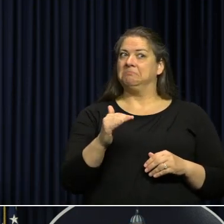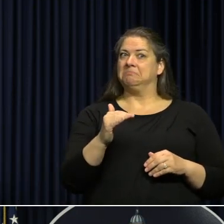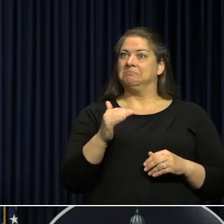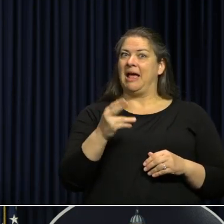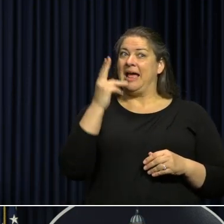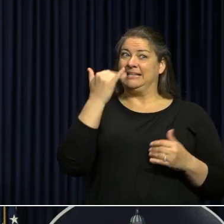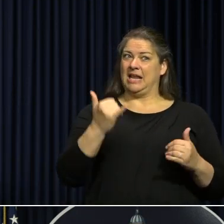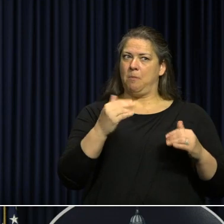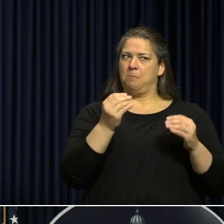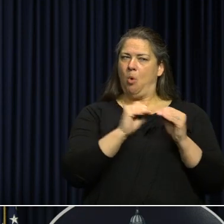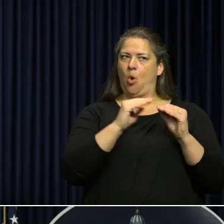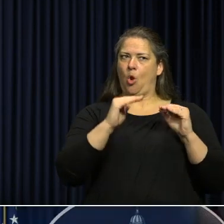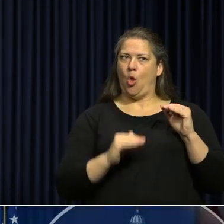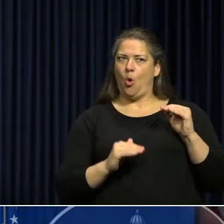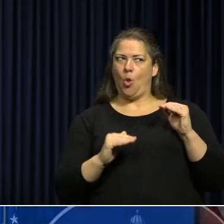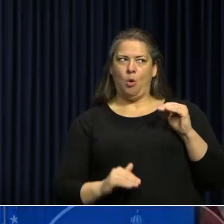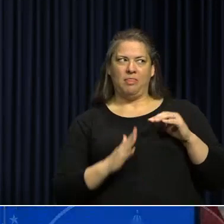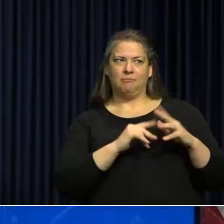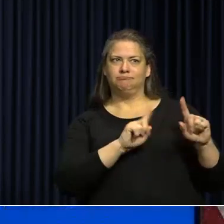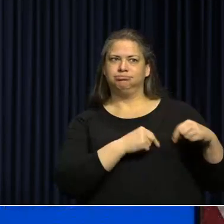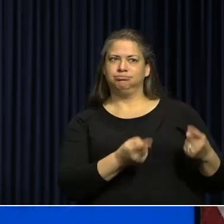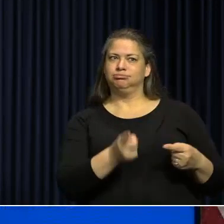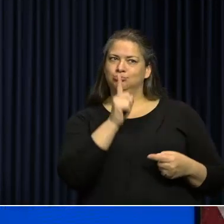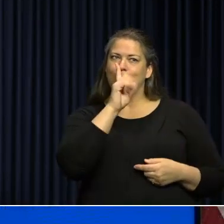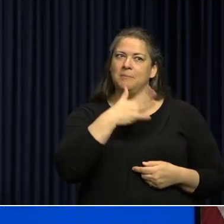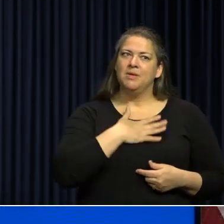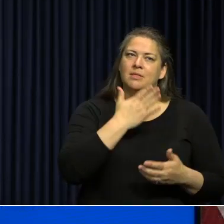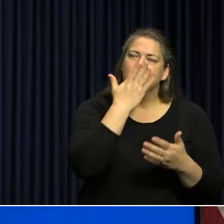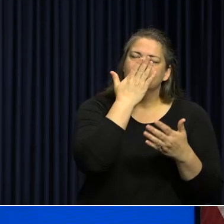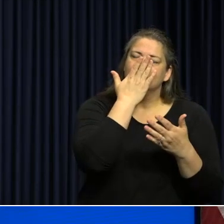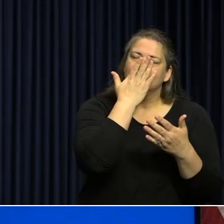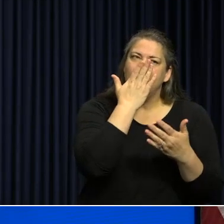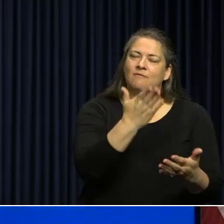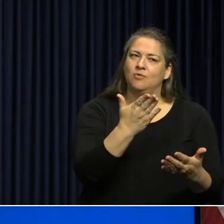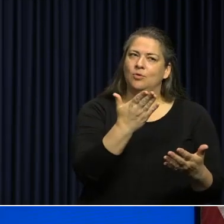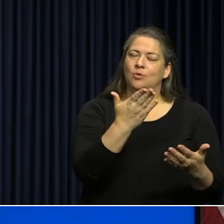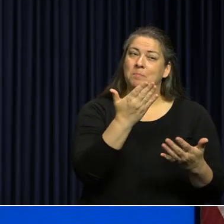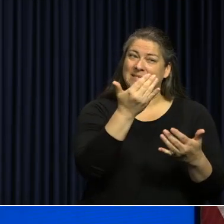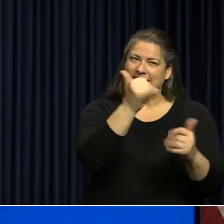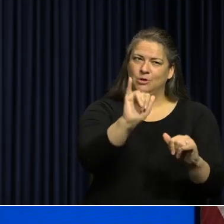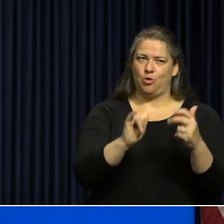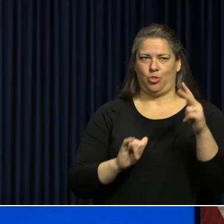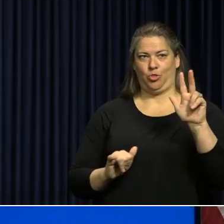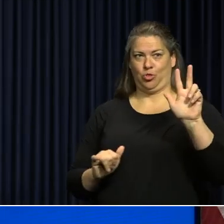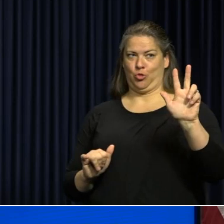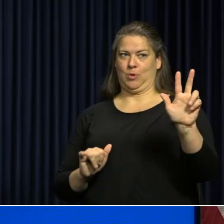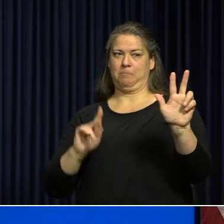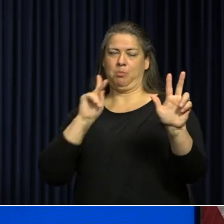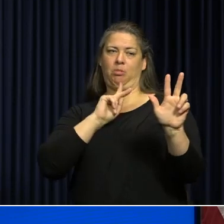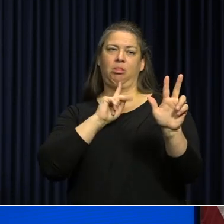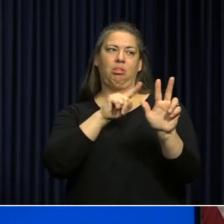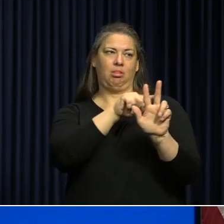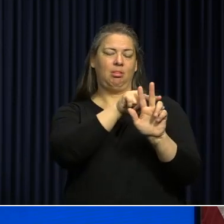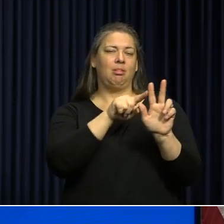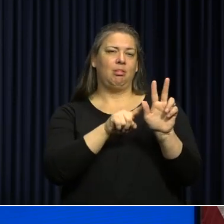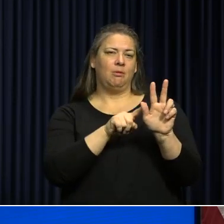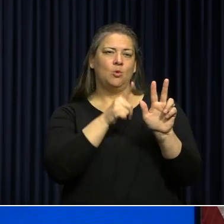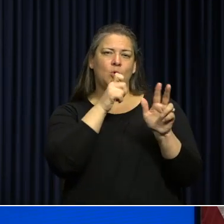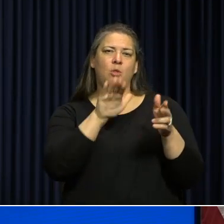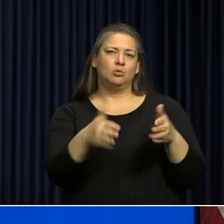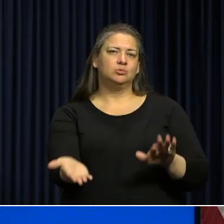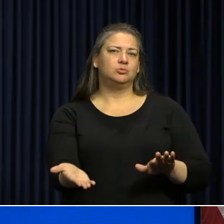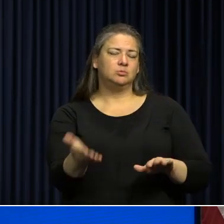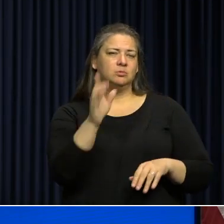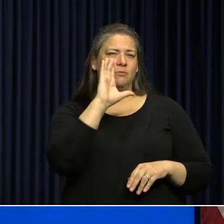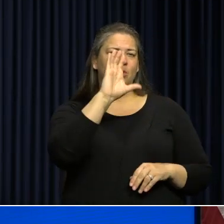really grateful. But we still have 3 individuals tonight that we have lost